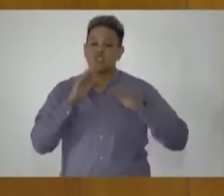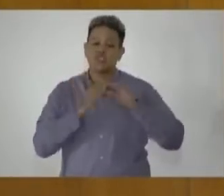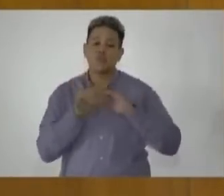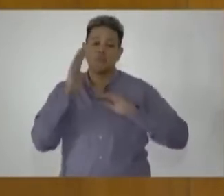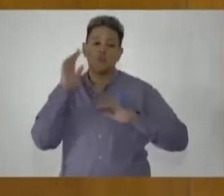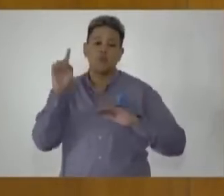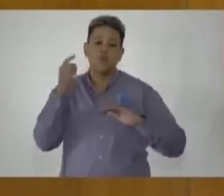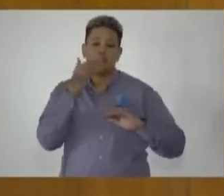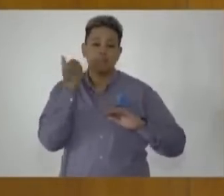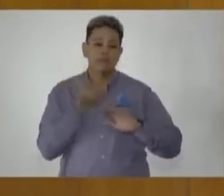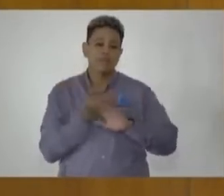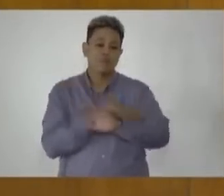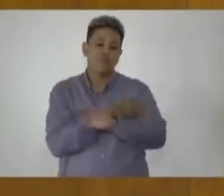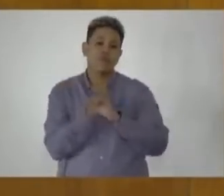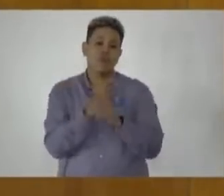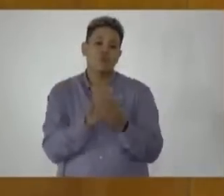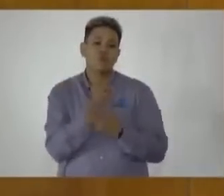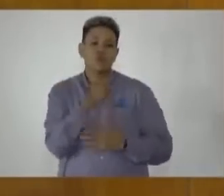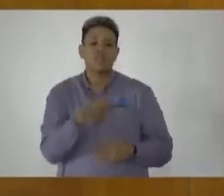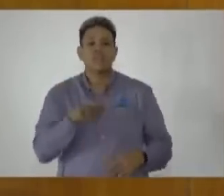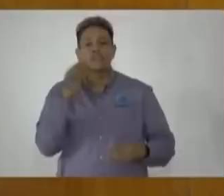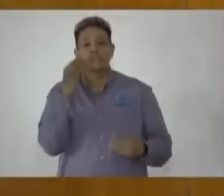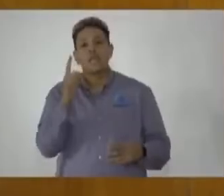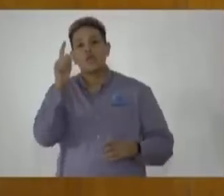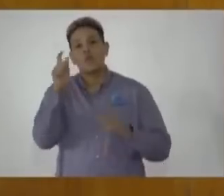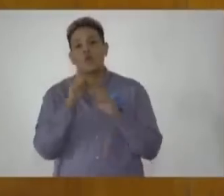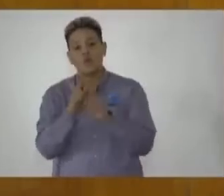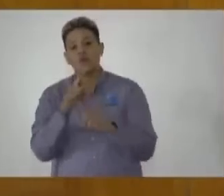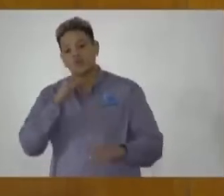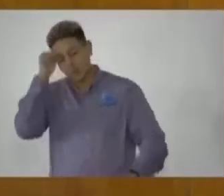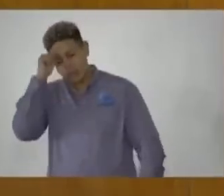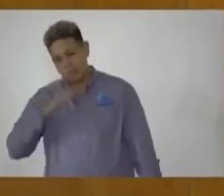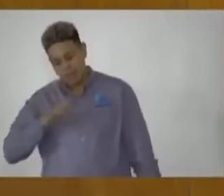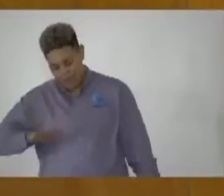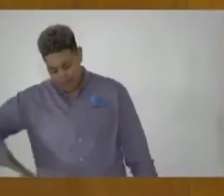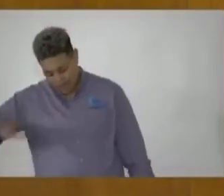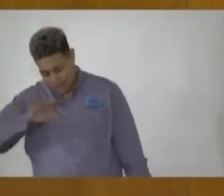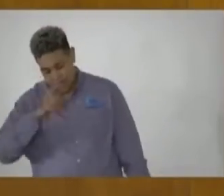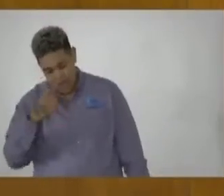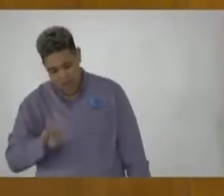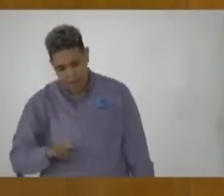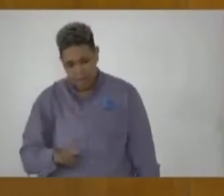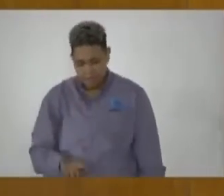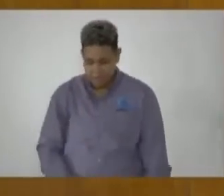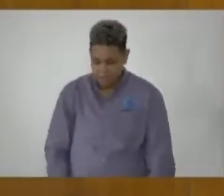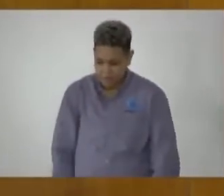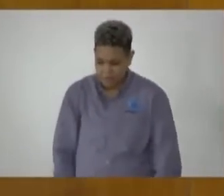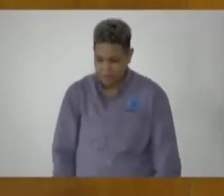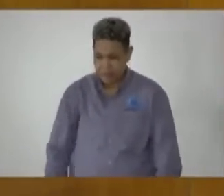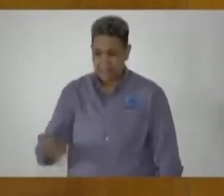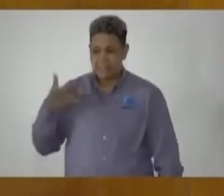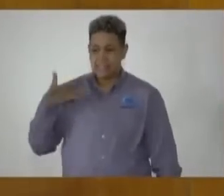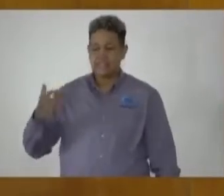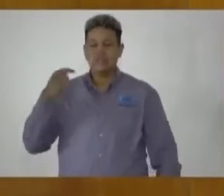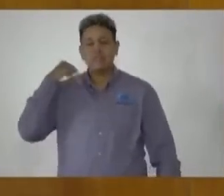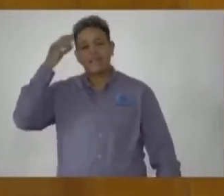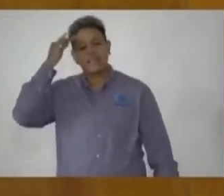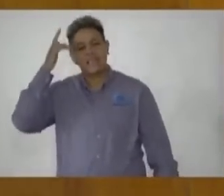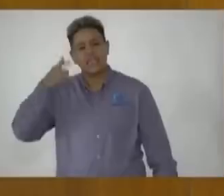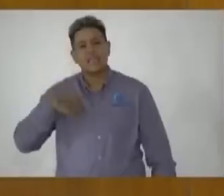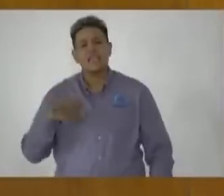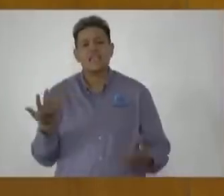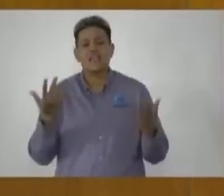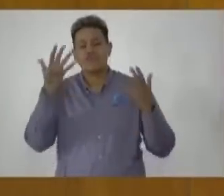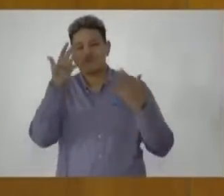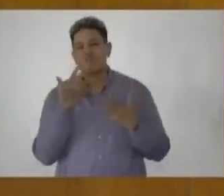only be better for it. I want to say one word to our male colleagues, because there tend to be a thinking, and